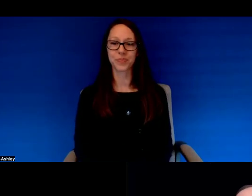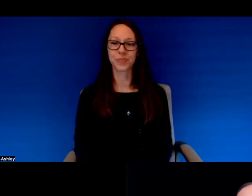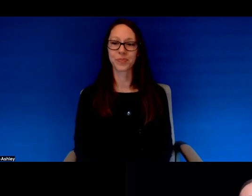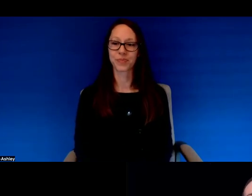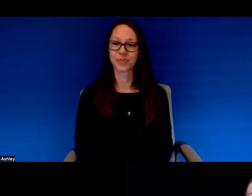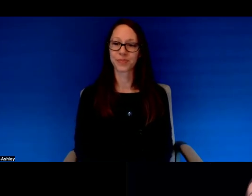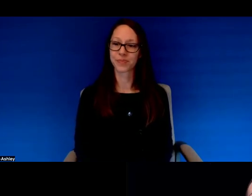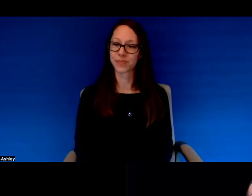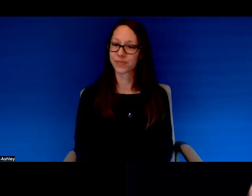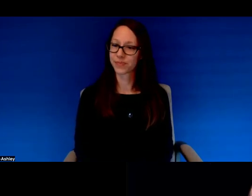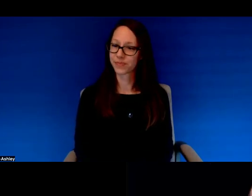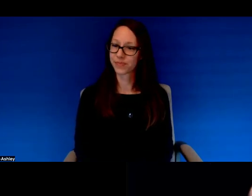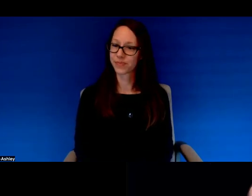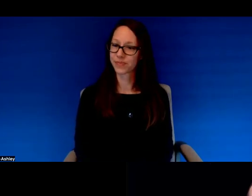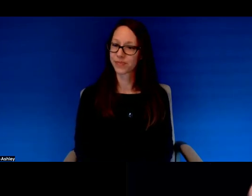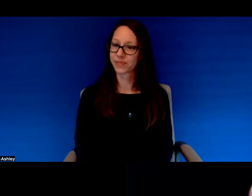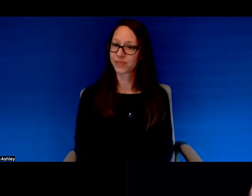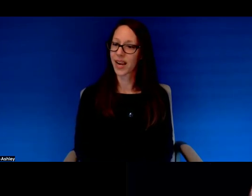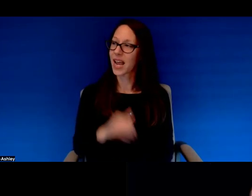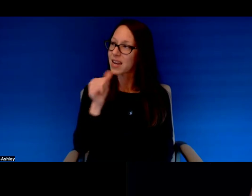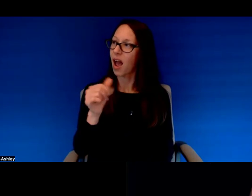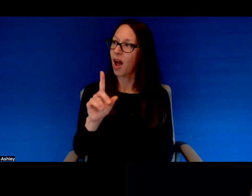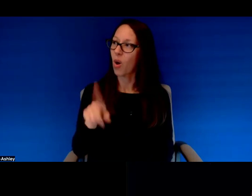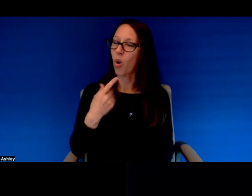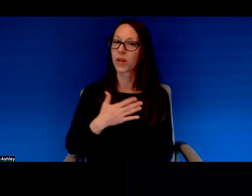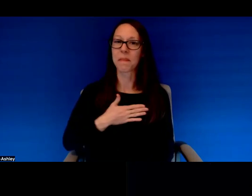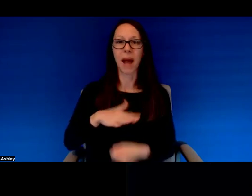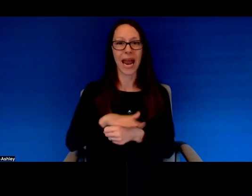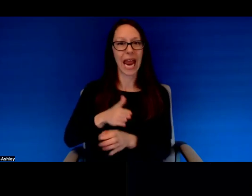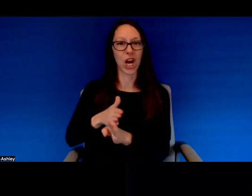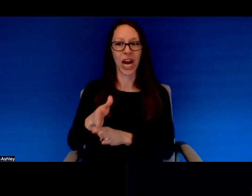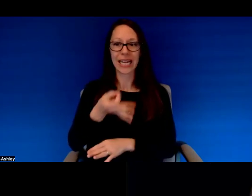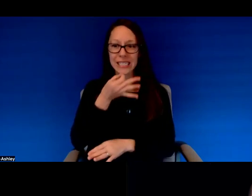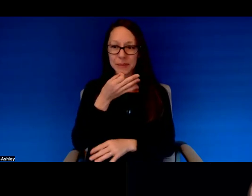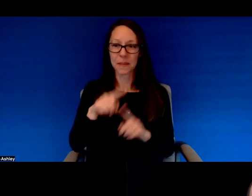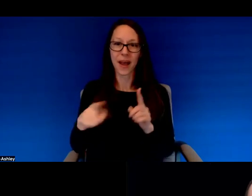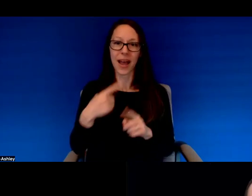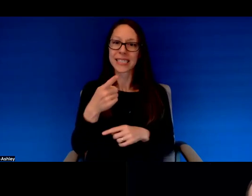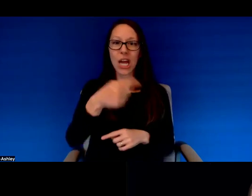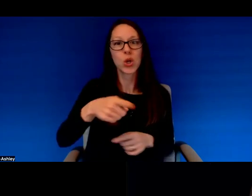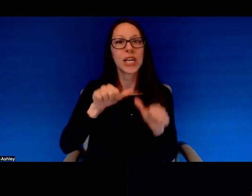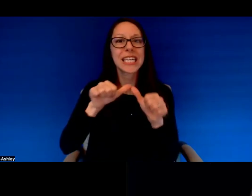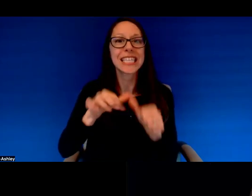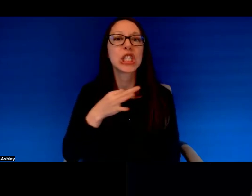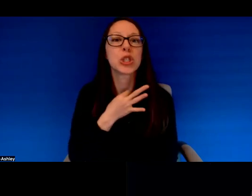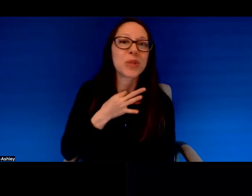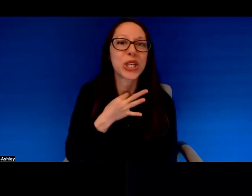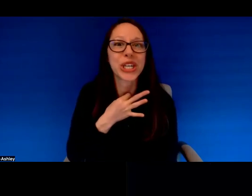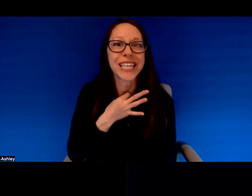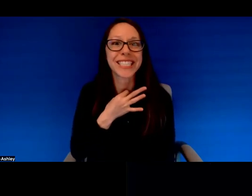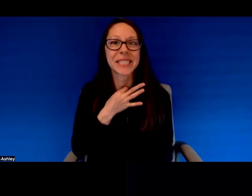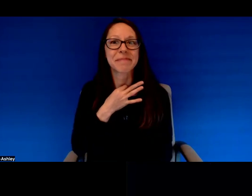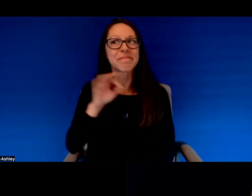I wouldn't say it's specifically just about my area of expertise, but I would just tell you guys to stay curious, to